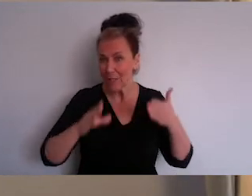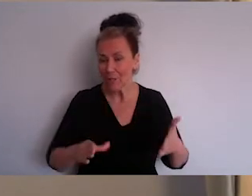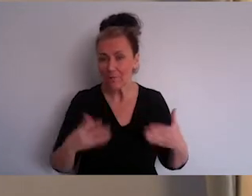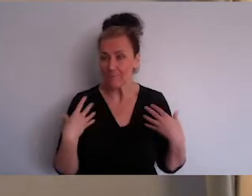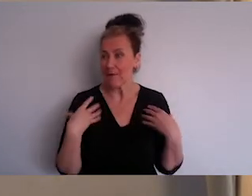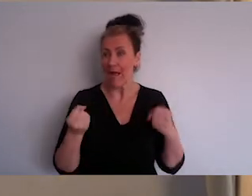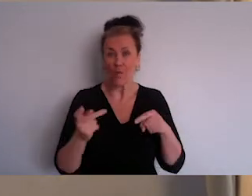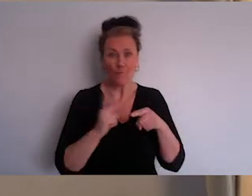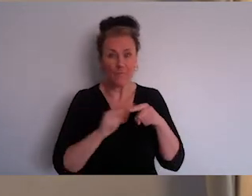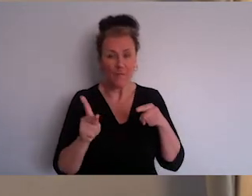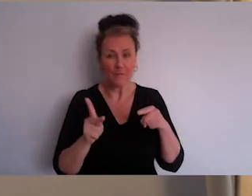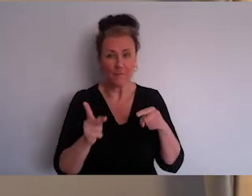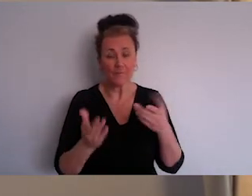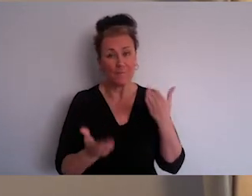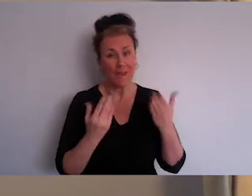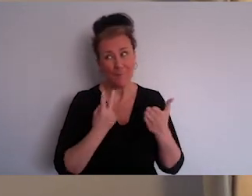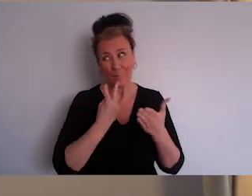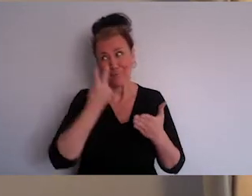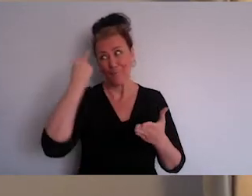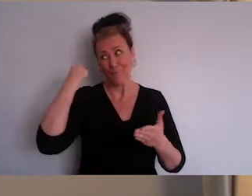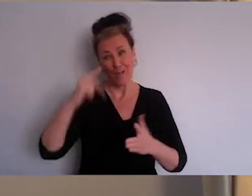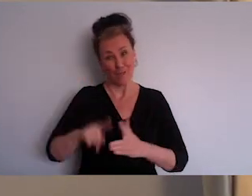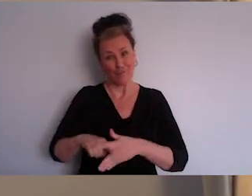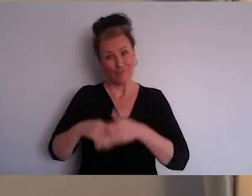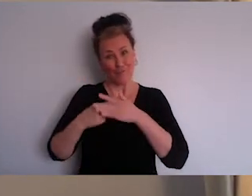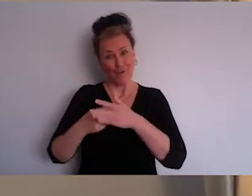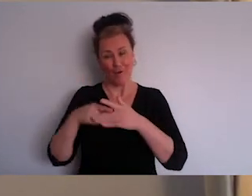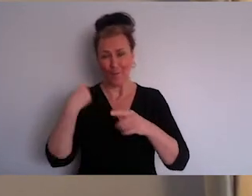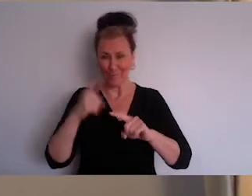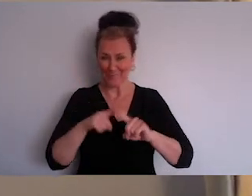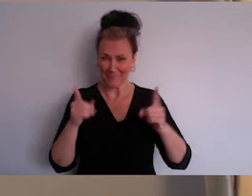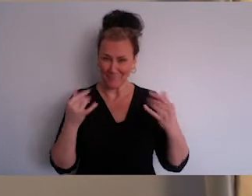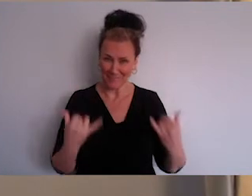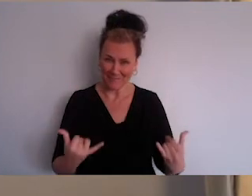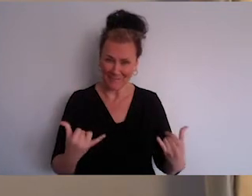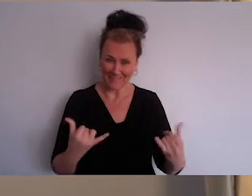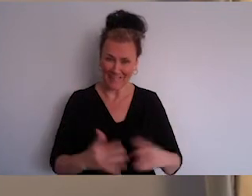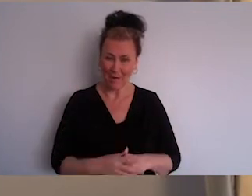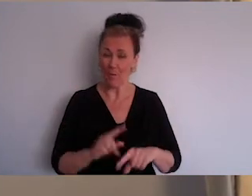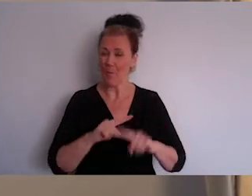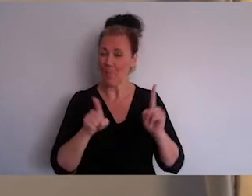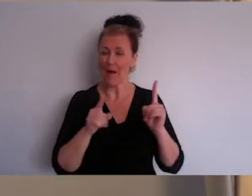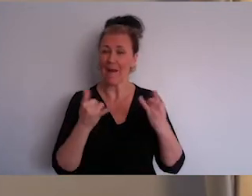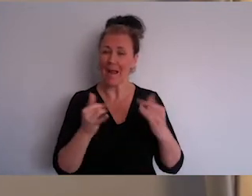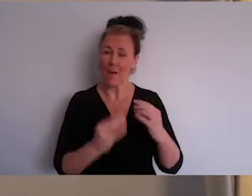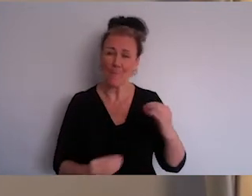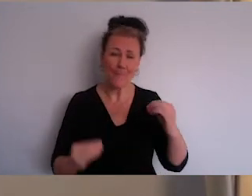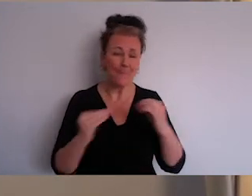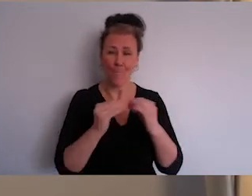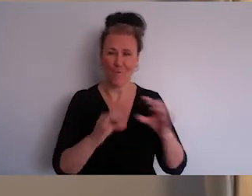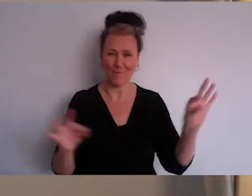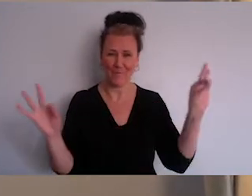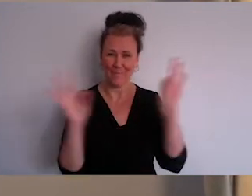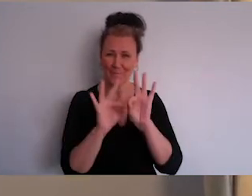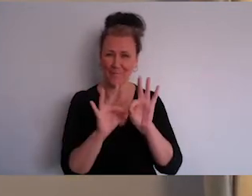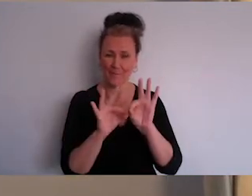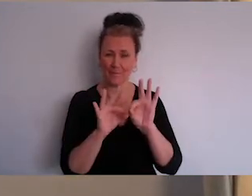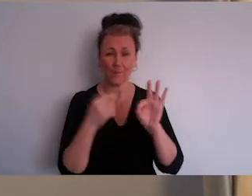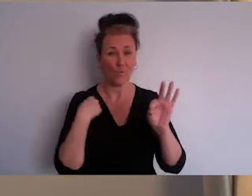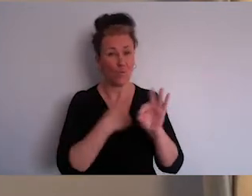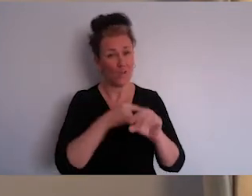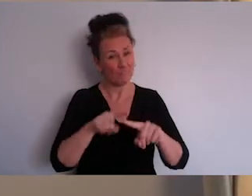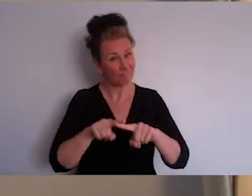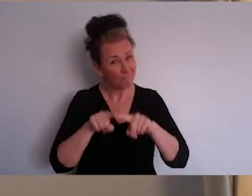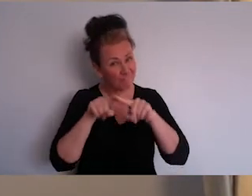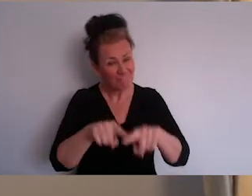look different today than when you began your educational journey, they have never been more important than now. We